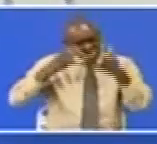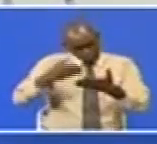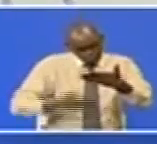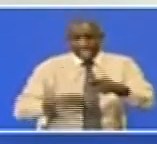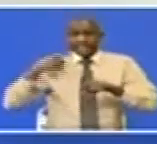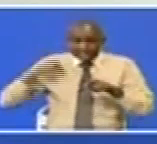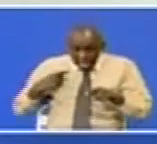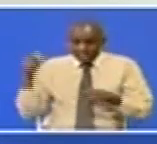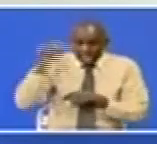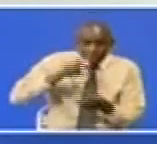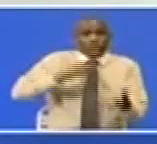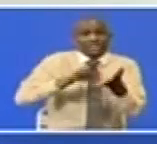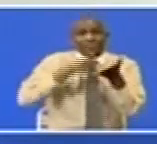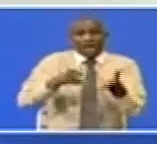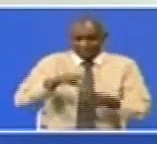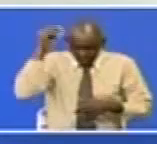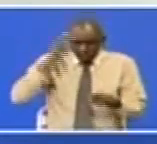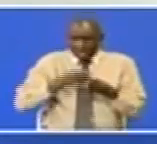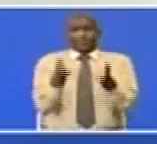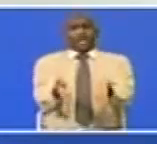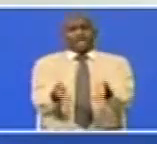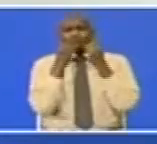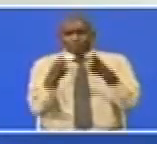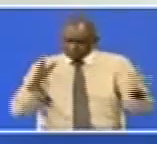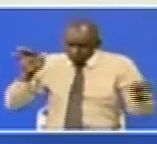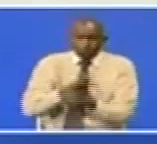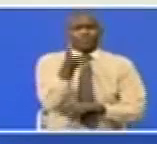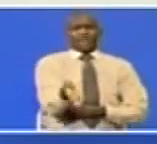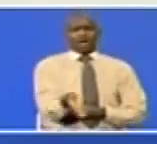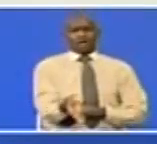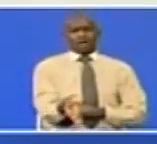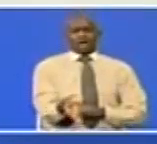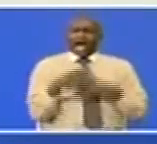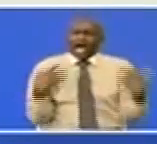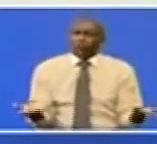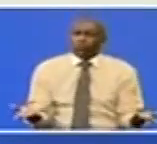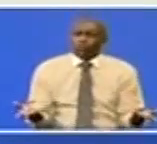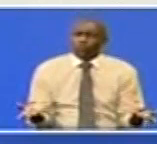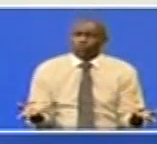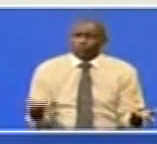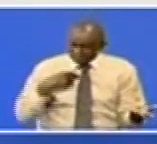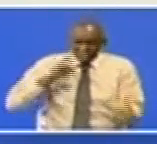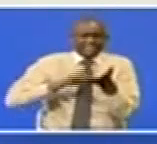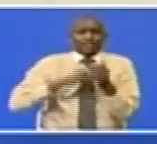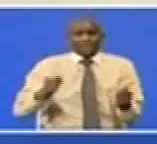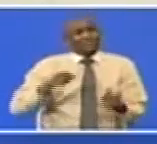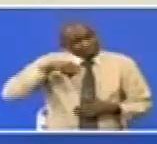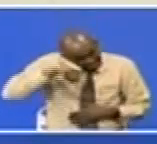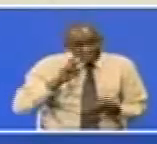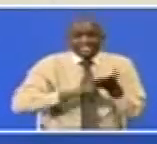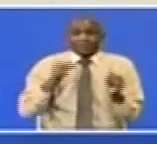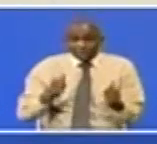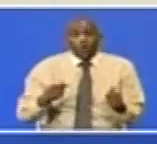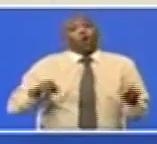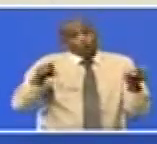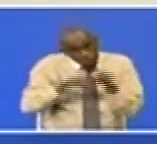to register in the ongoing exercise, they found their details had already been entered into the IEBC system, indicating they are not only registered,